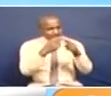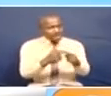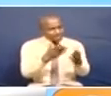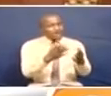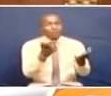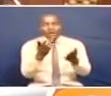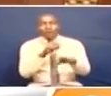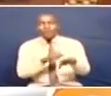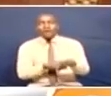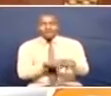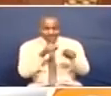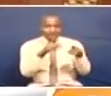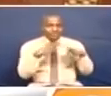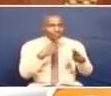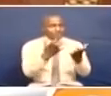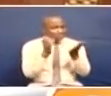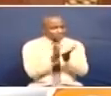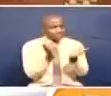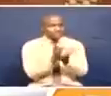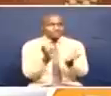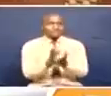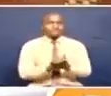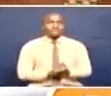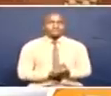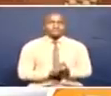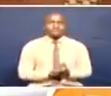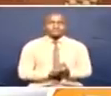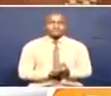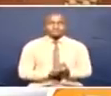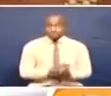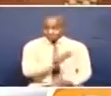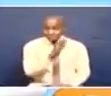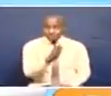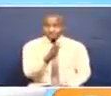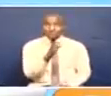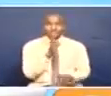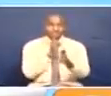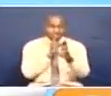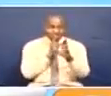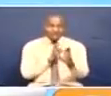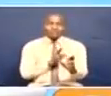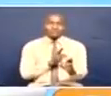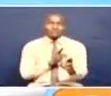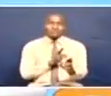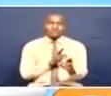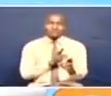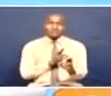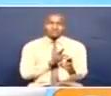when. Mm. Those are the people you need to deal with. Okay. You need to clean up. Number one, the report does